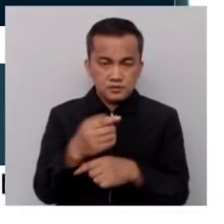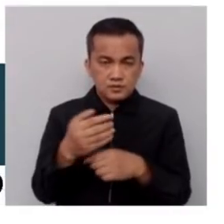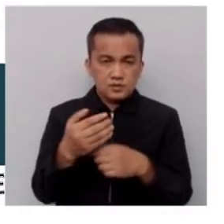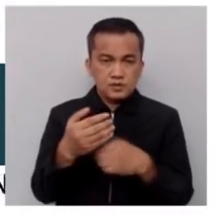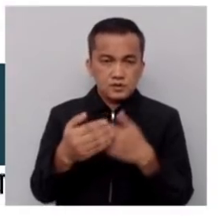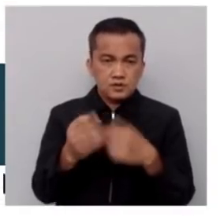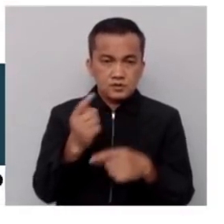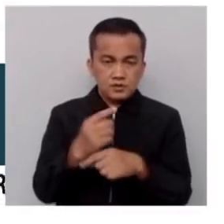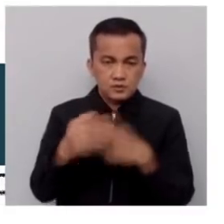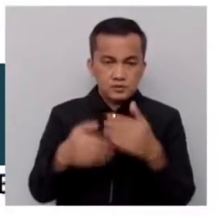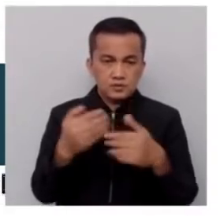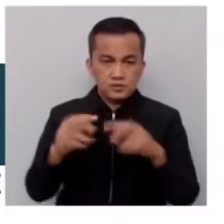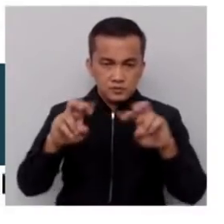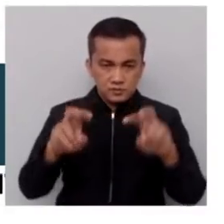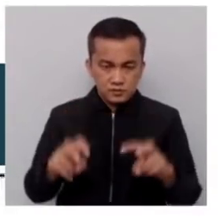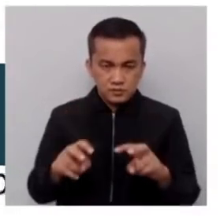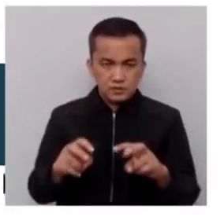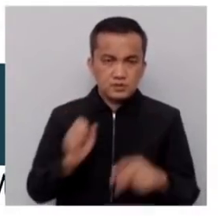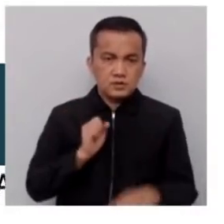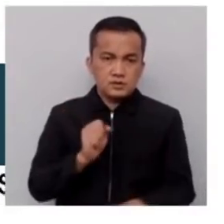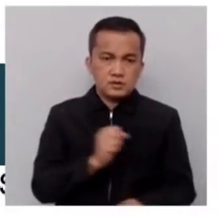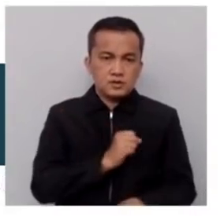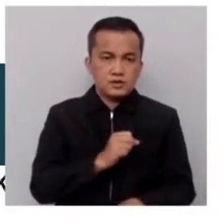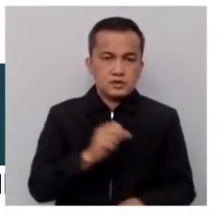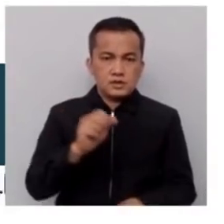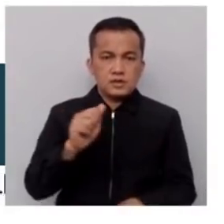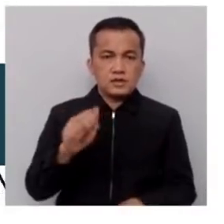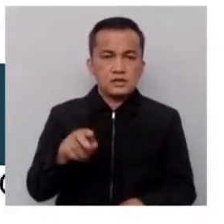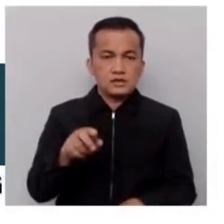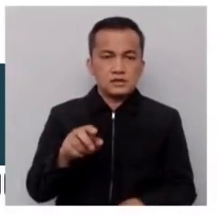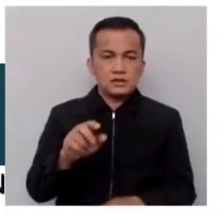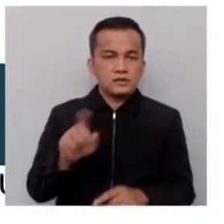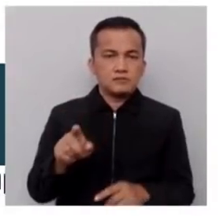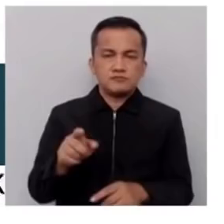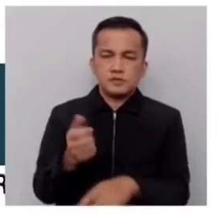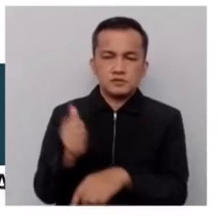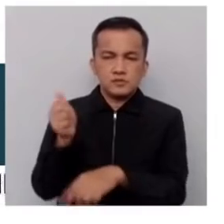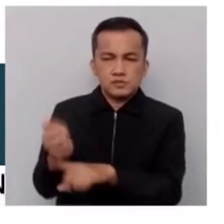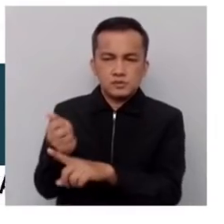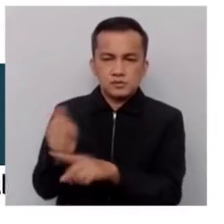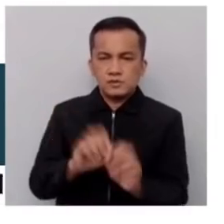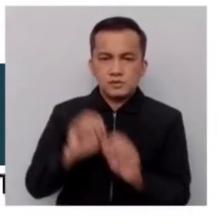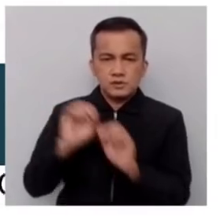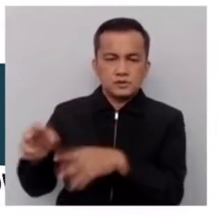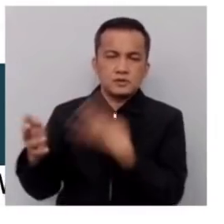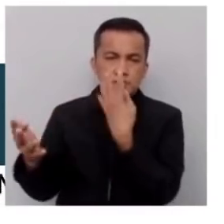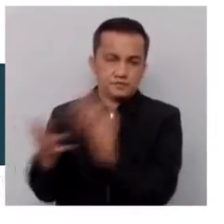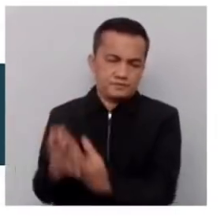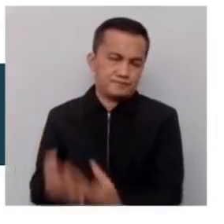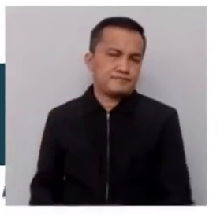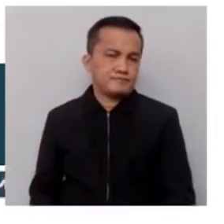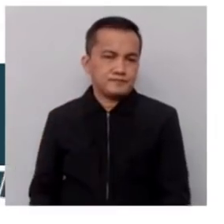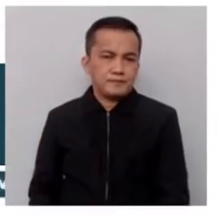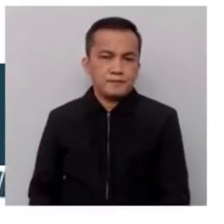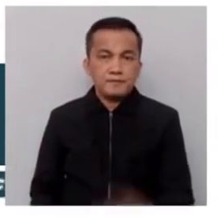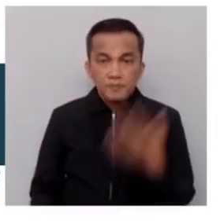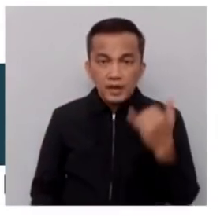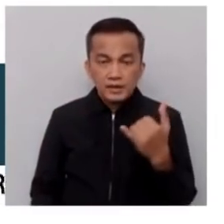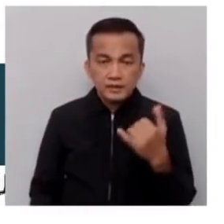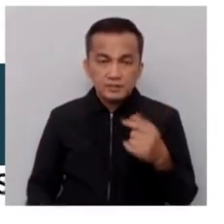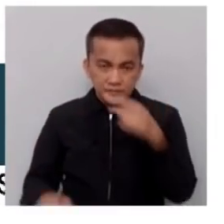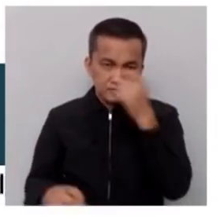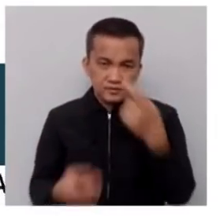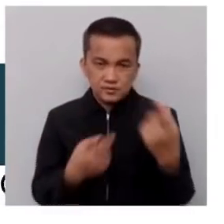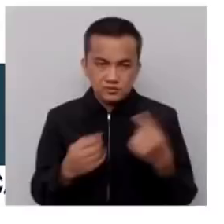was Senator Leila de Lima was arbitrarily incarcerated, ikinulong arbitrarily, just because she was doing her job